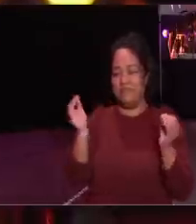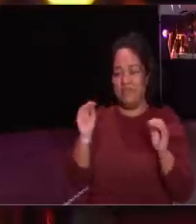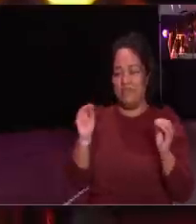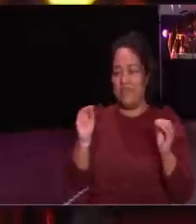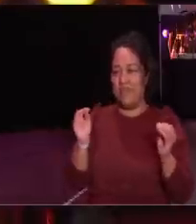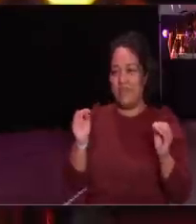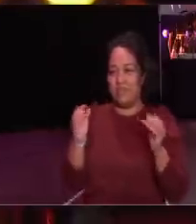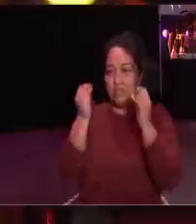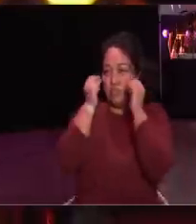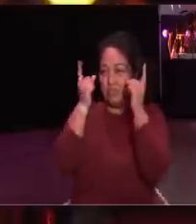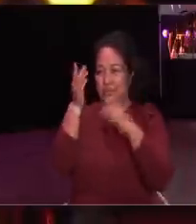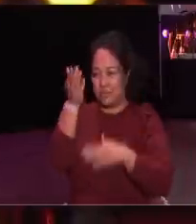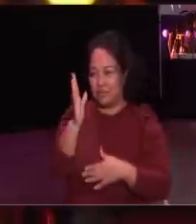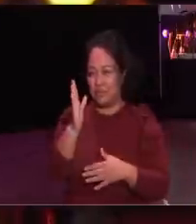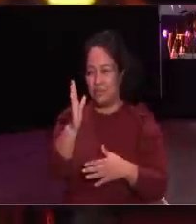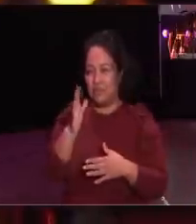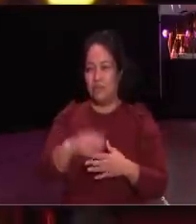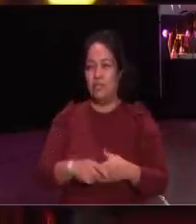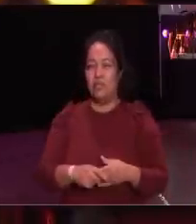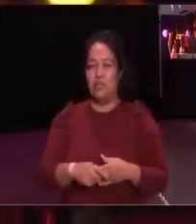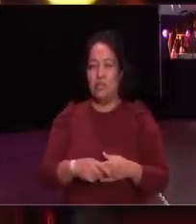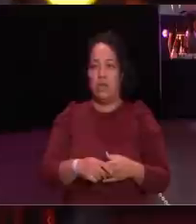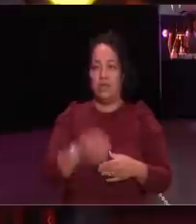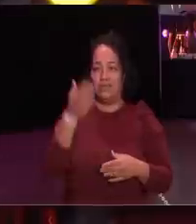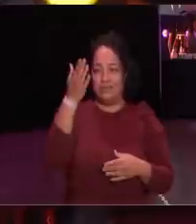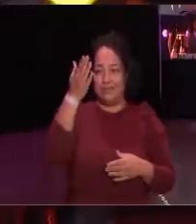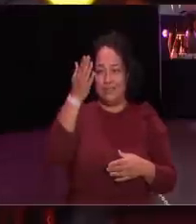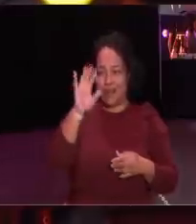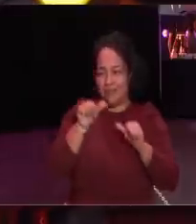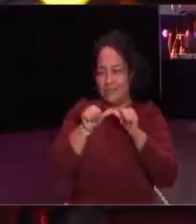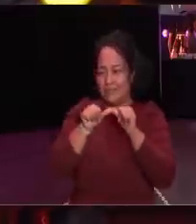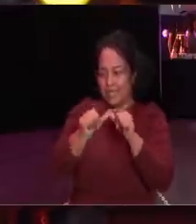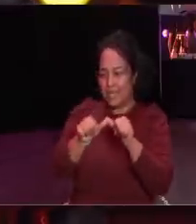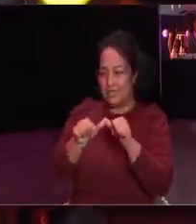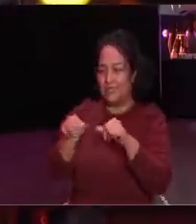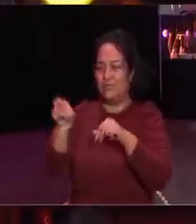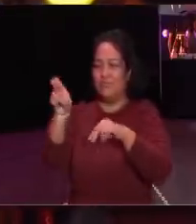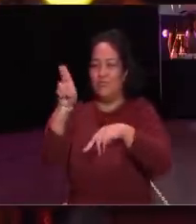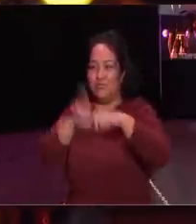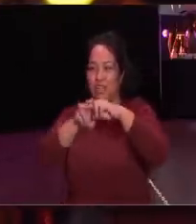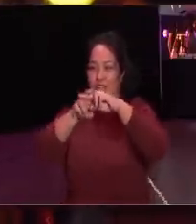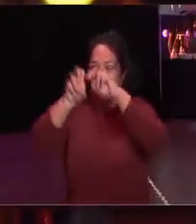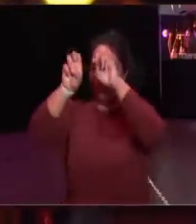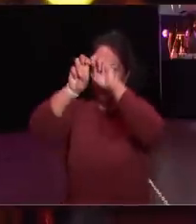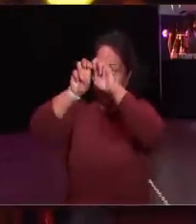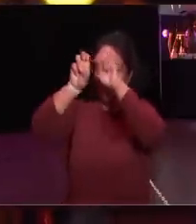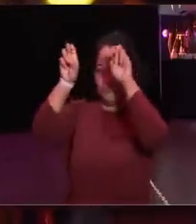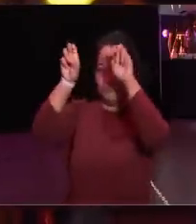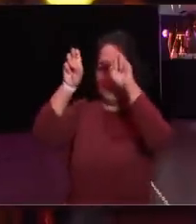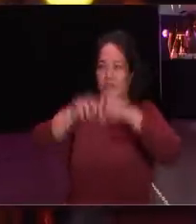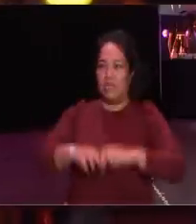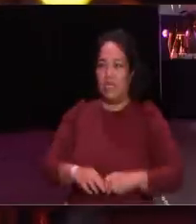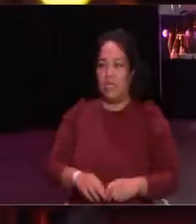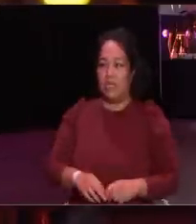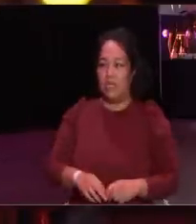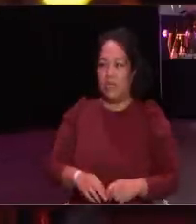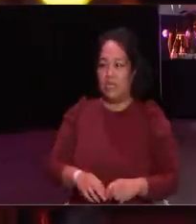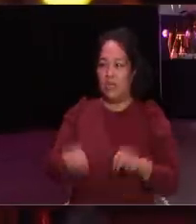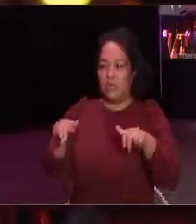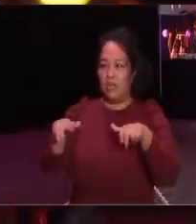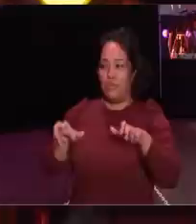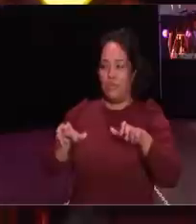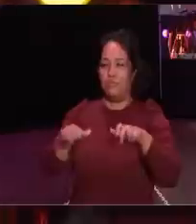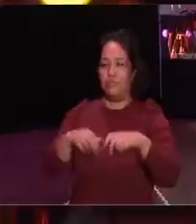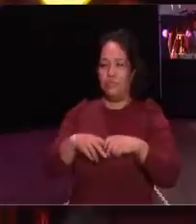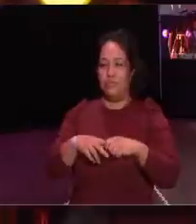Dios sigue sentado sobre su trono. God continues to be seated upon his throne. Y aunque parezca que Dios abandonó la iglesia, though it would